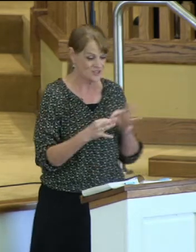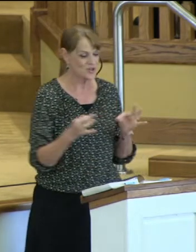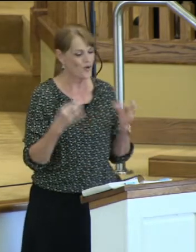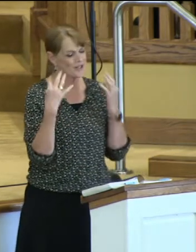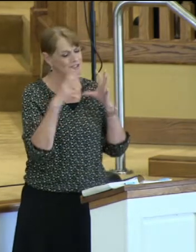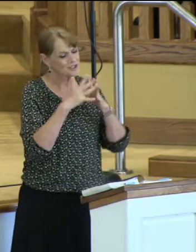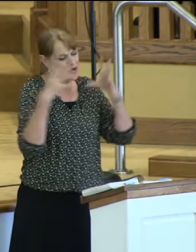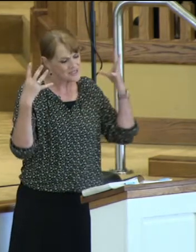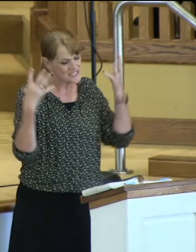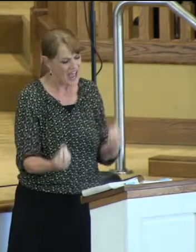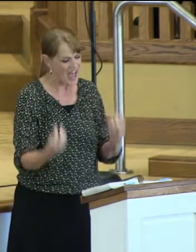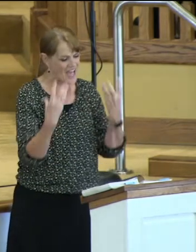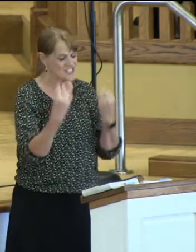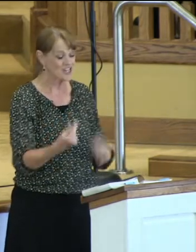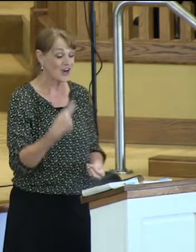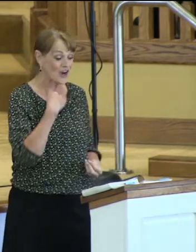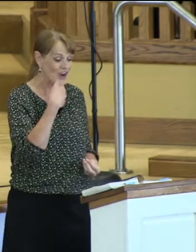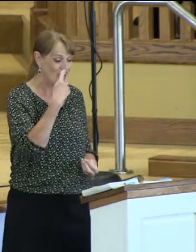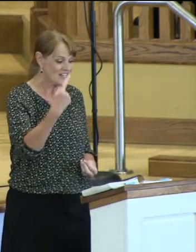the story so